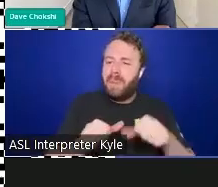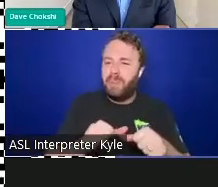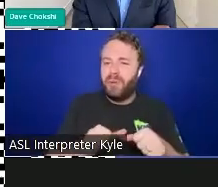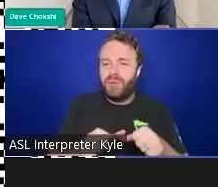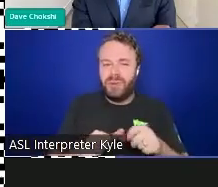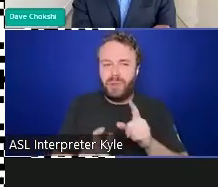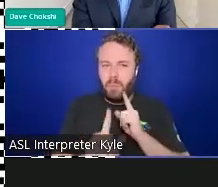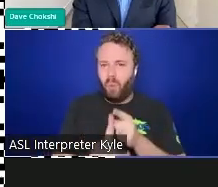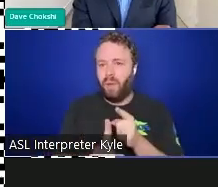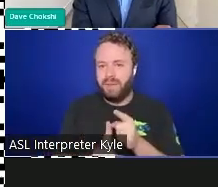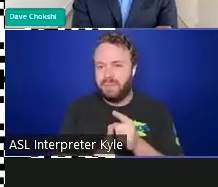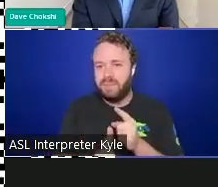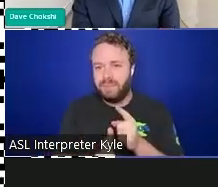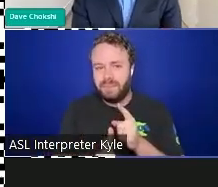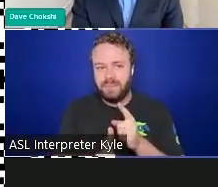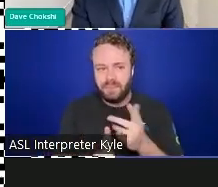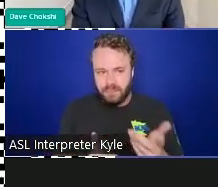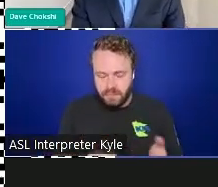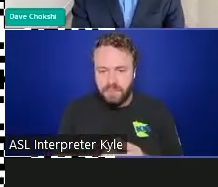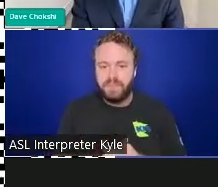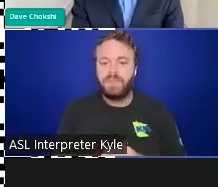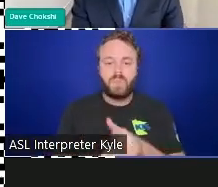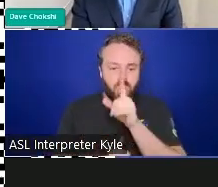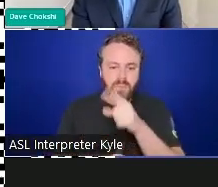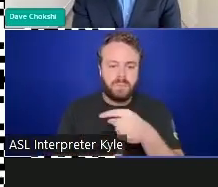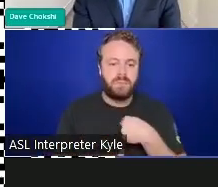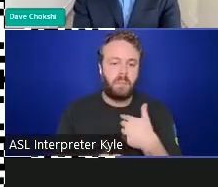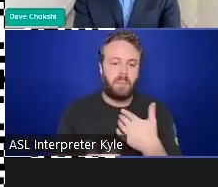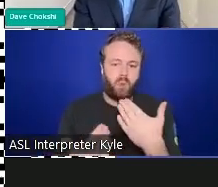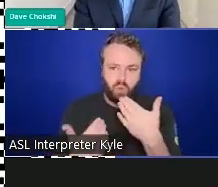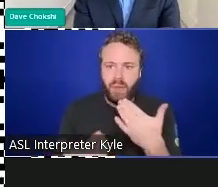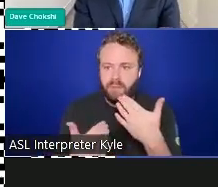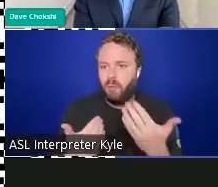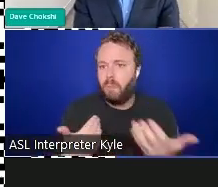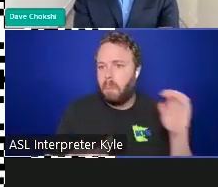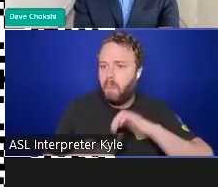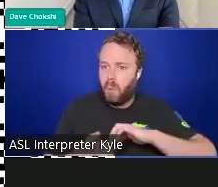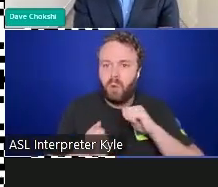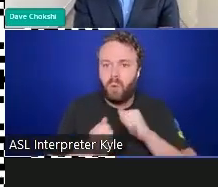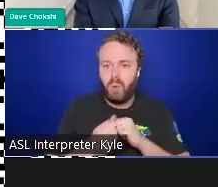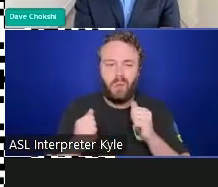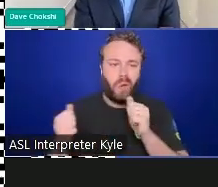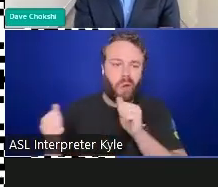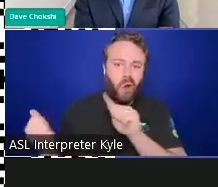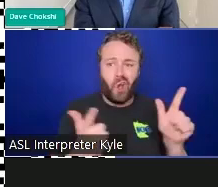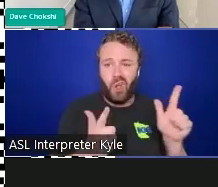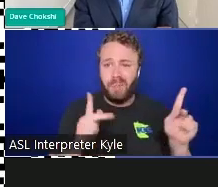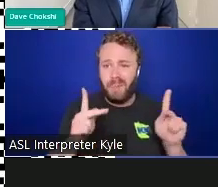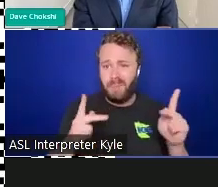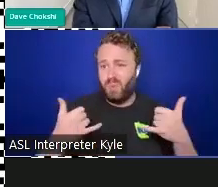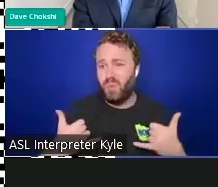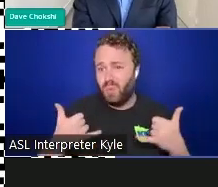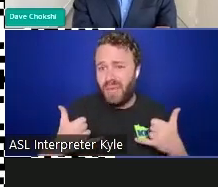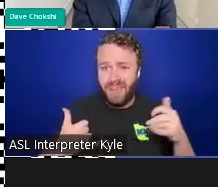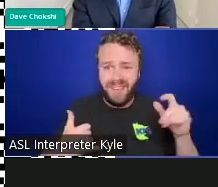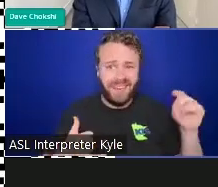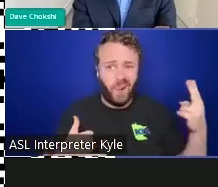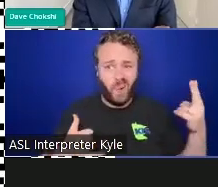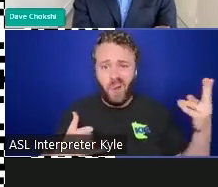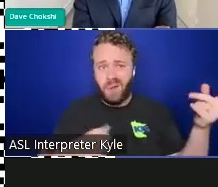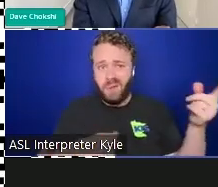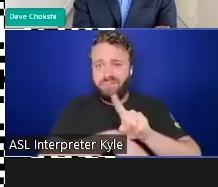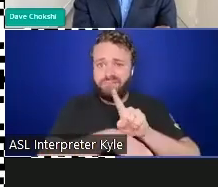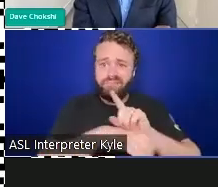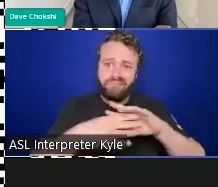as well. And I'm so grateful to be able to partner with all of the folks who are on this town hall and to all of